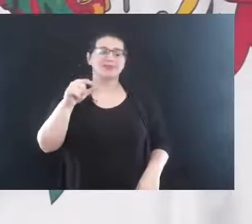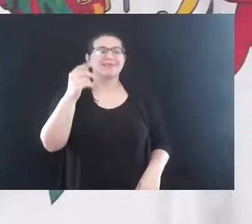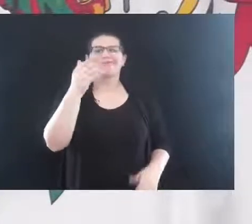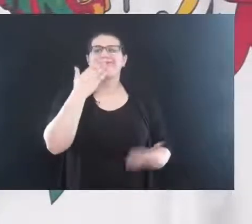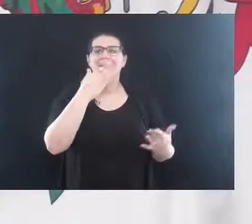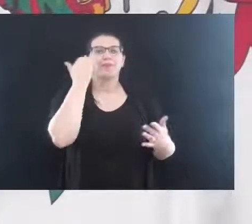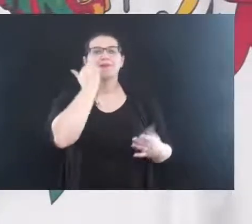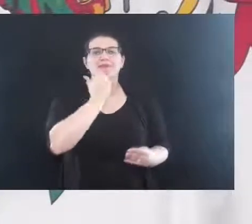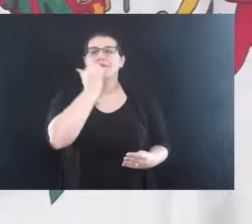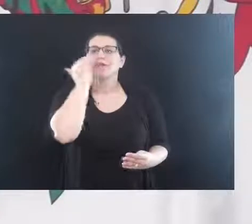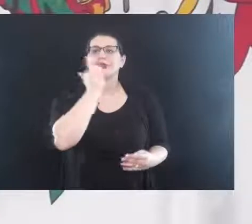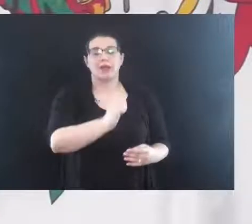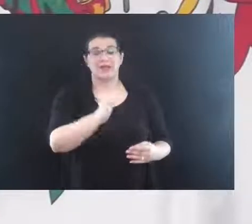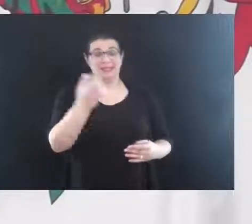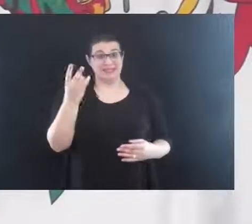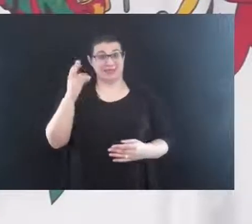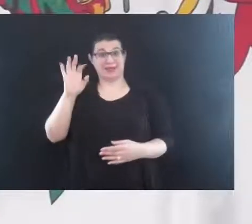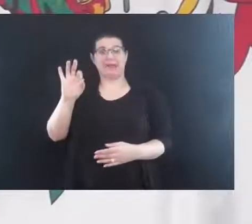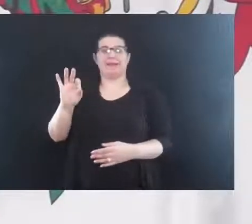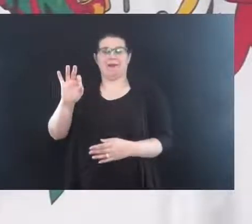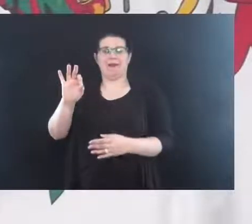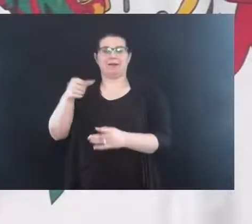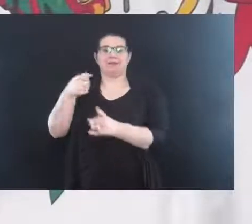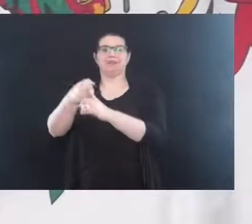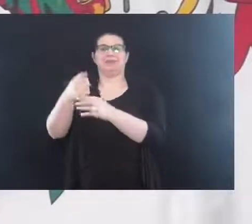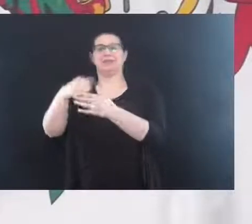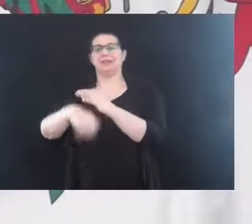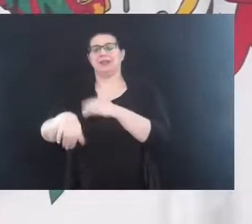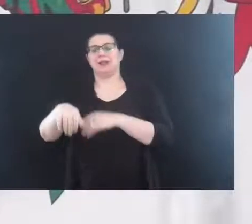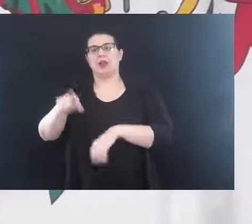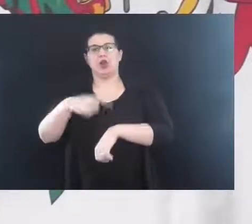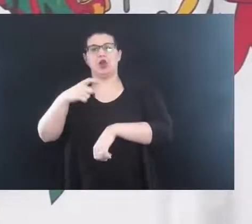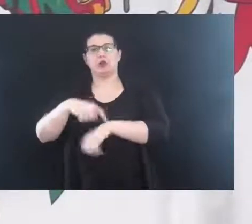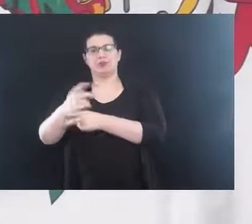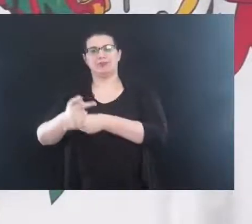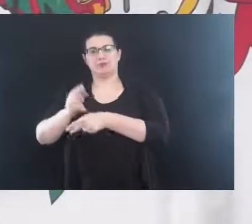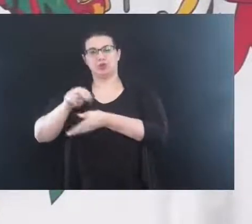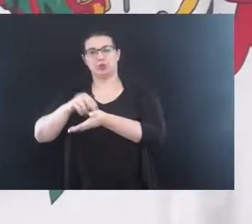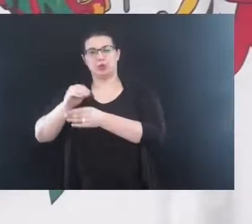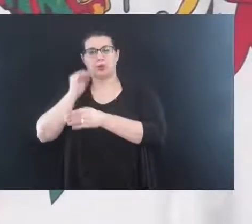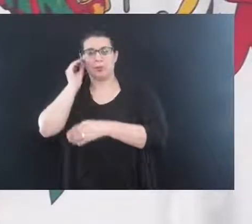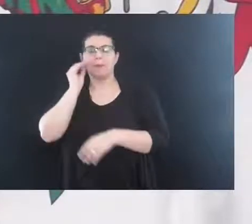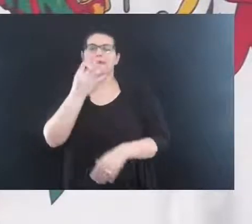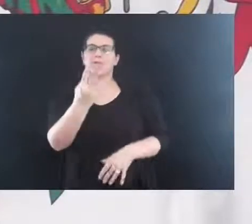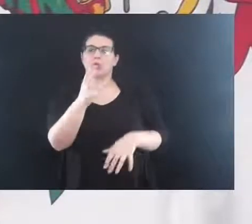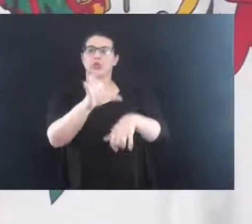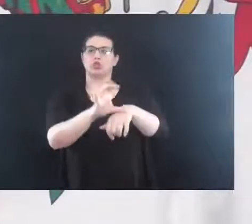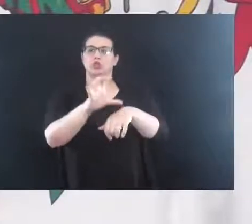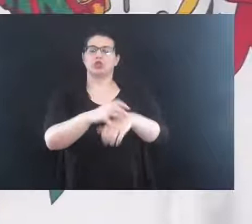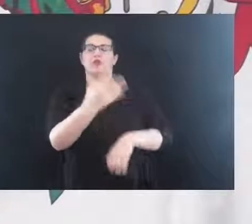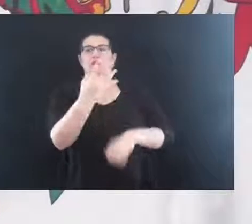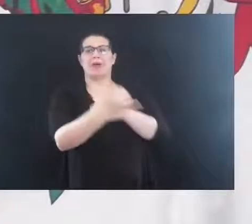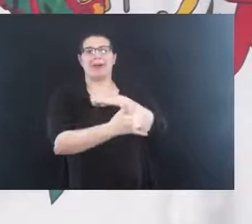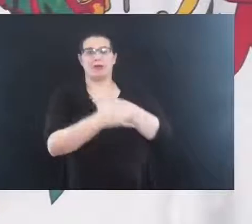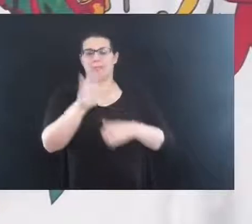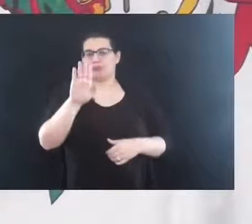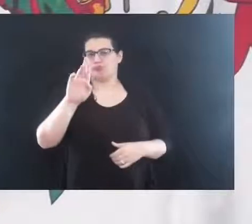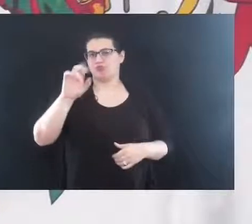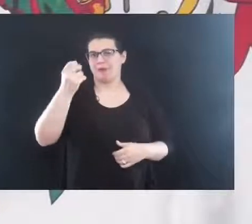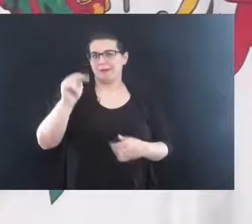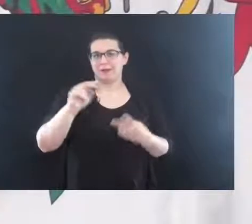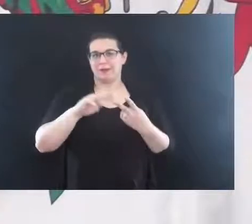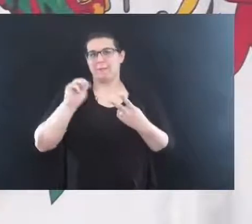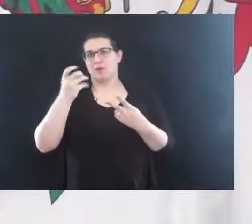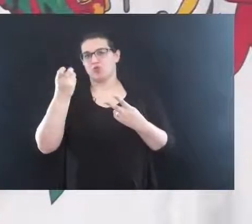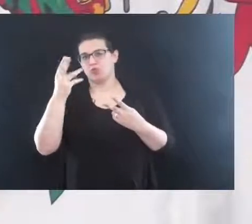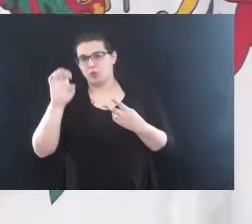We have 79 outbreaks in our long-term care facilities, 4 churches now, in 4 counties, Braxton, Monroe, Raleigh, and